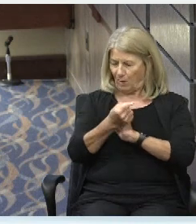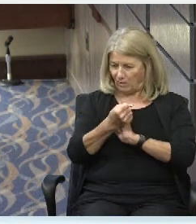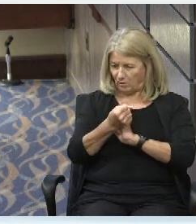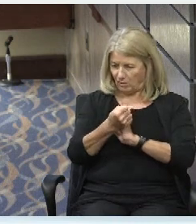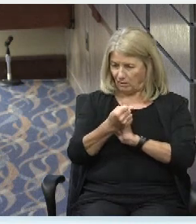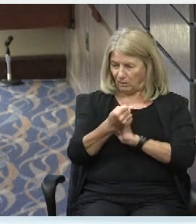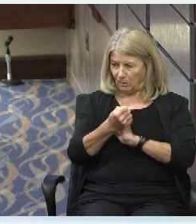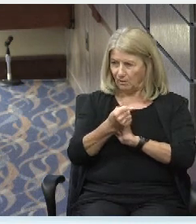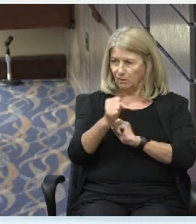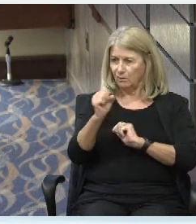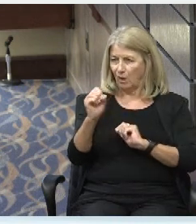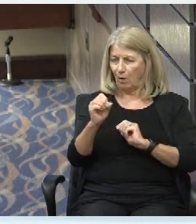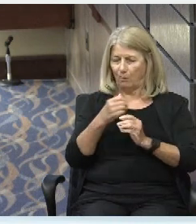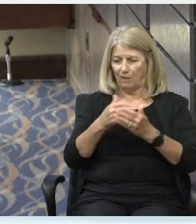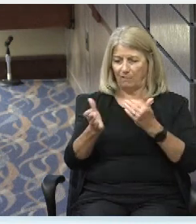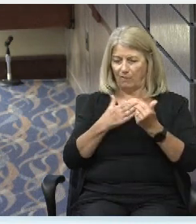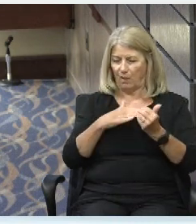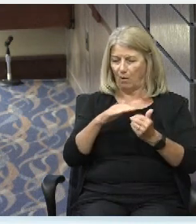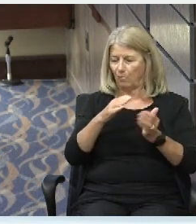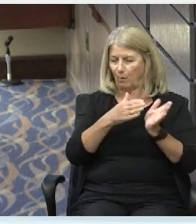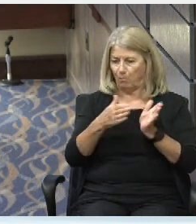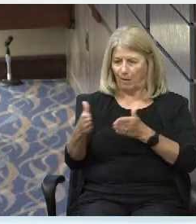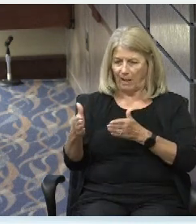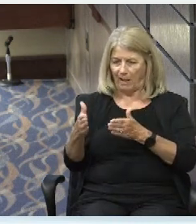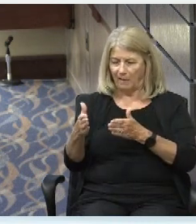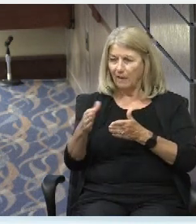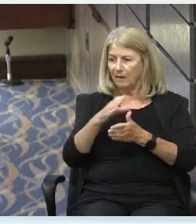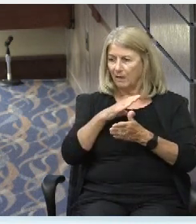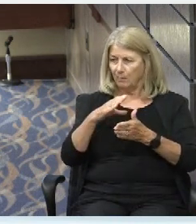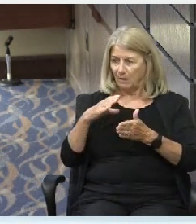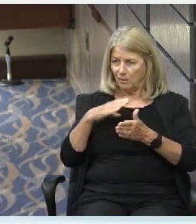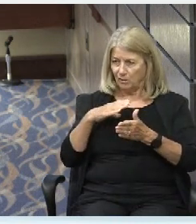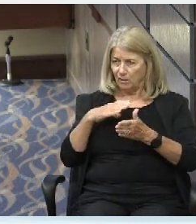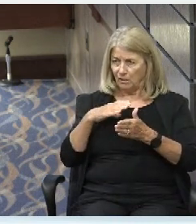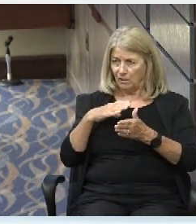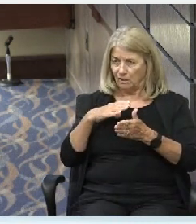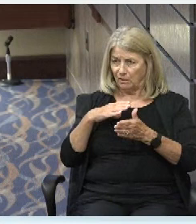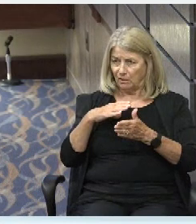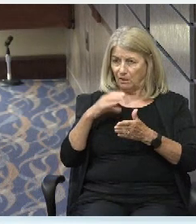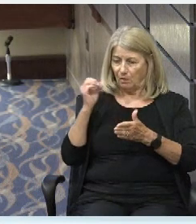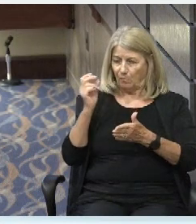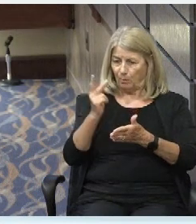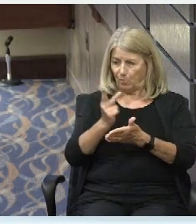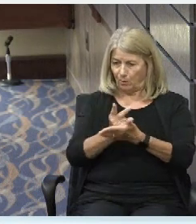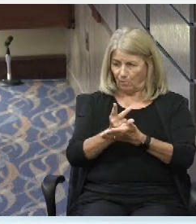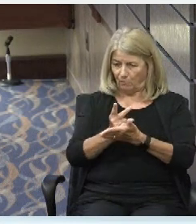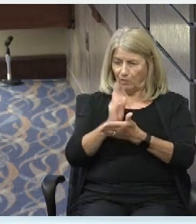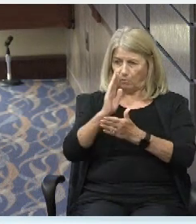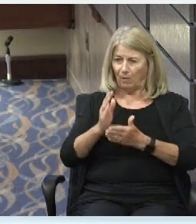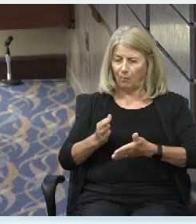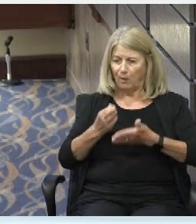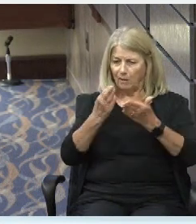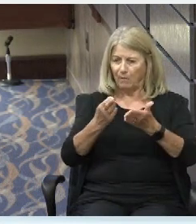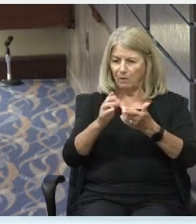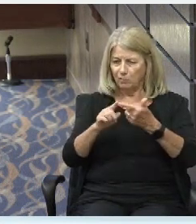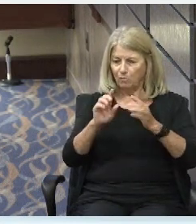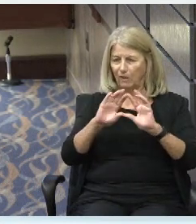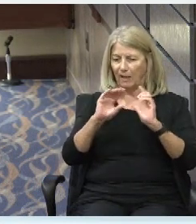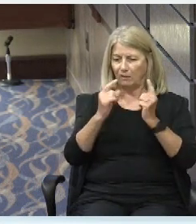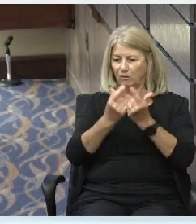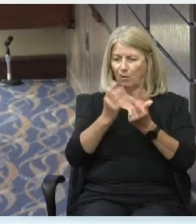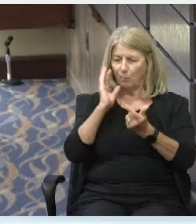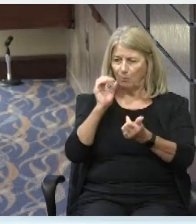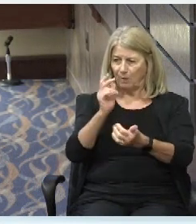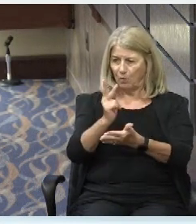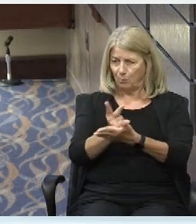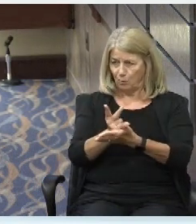so even though the Plan Commission, due to their inaction, approved it, we would recommend to the council that it's approved with a